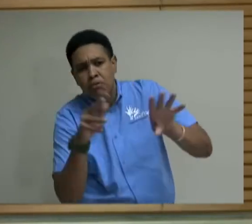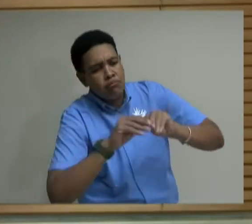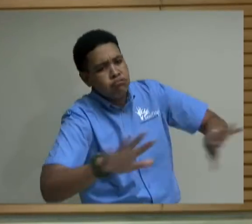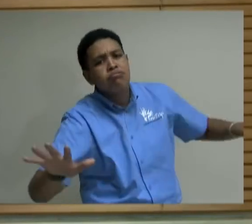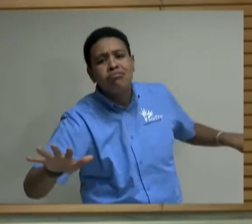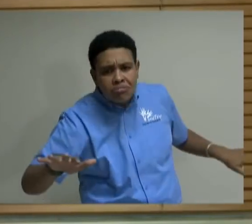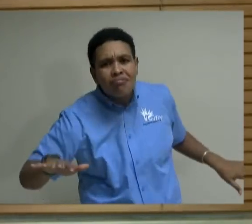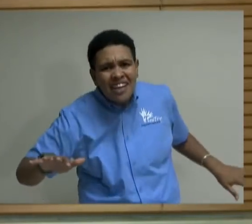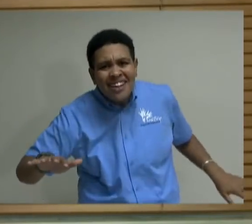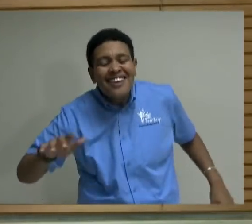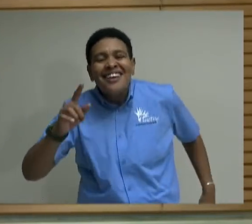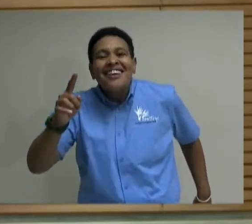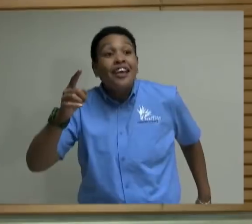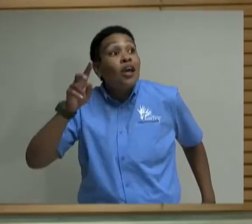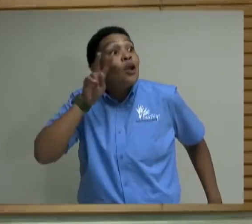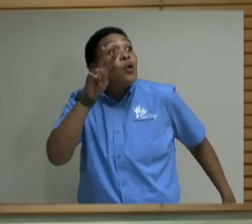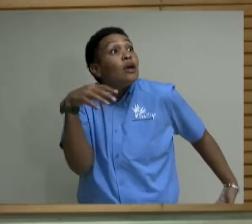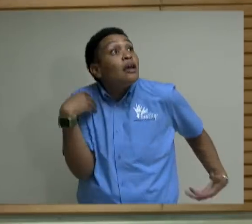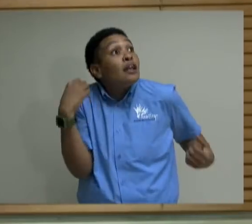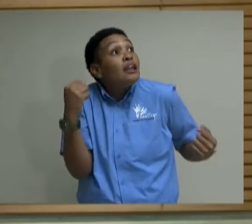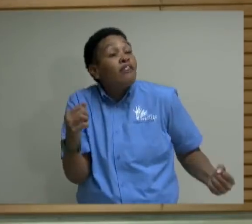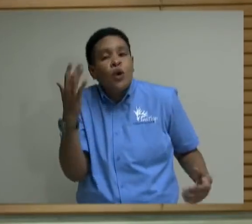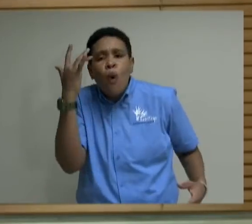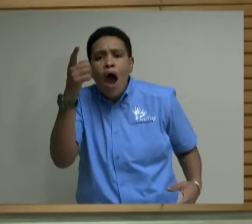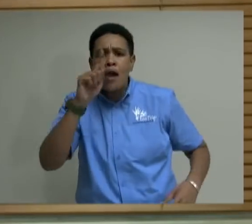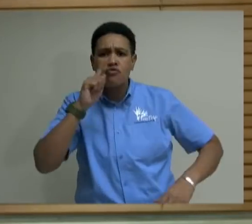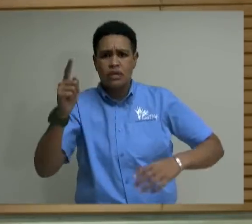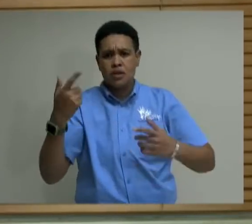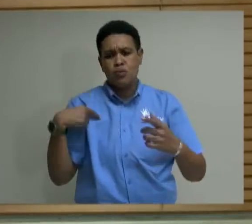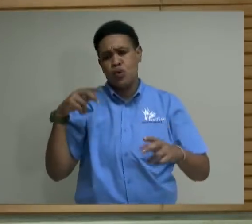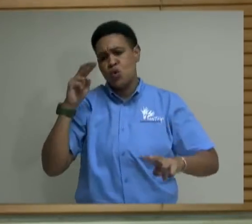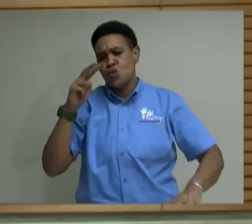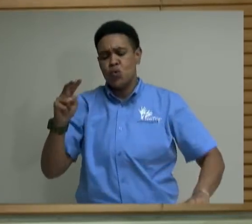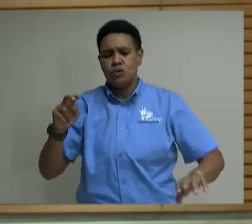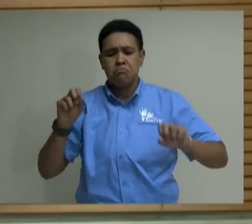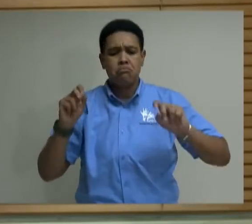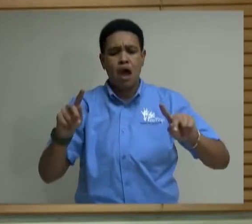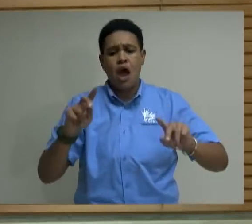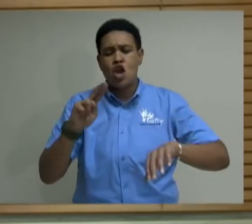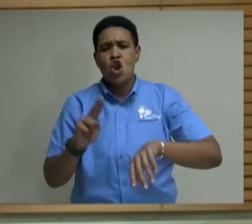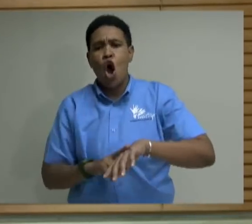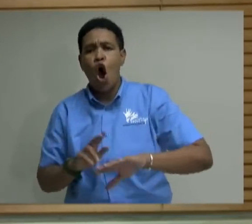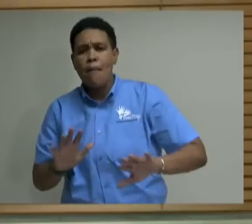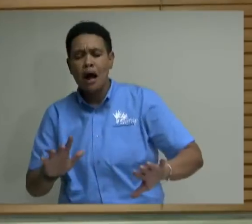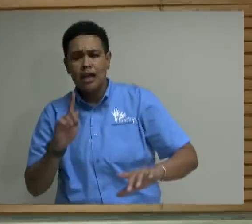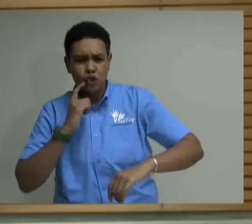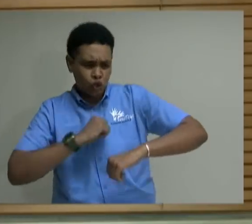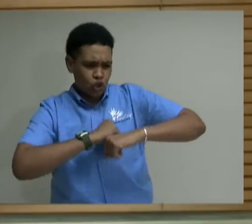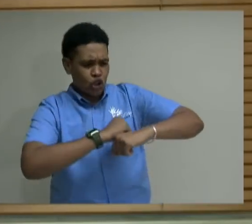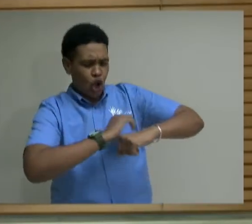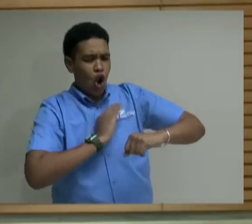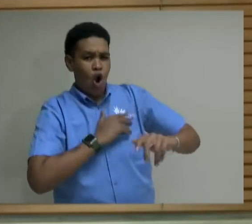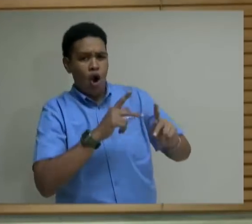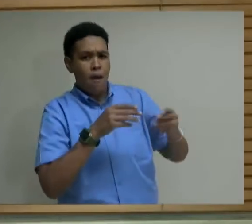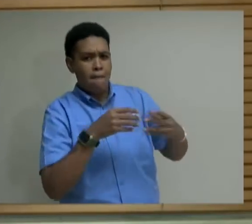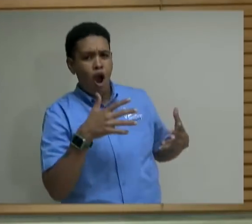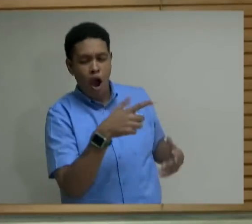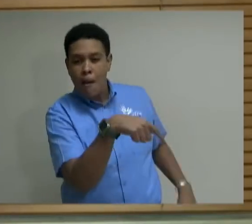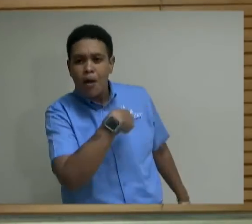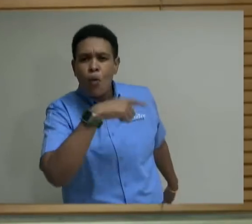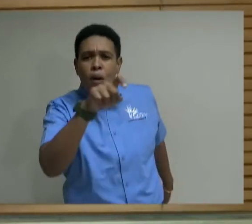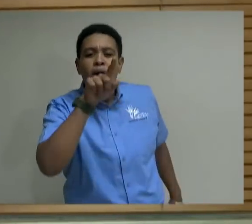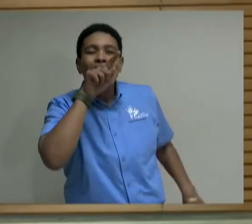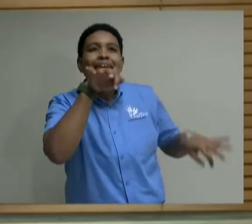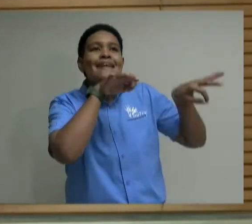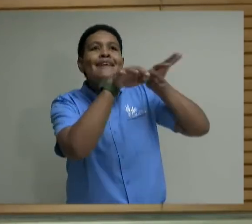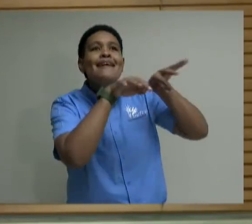the end of the day, we are doing all of this to recover, to restore normality, to secure our population. And we must